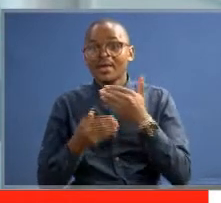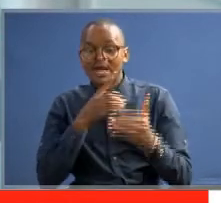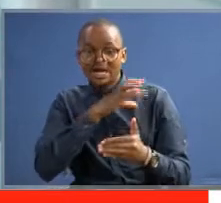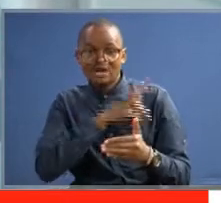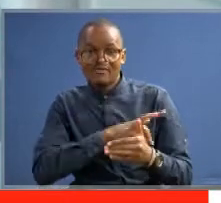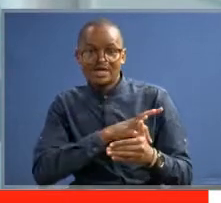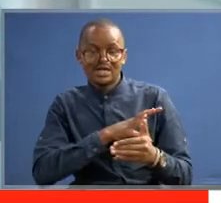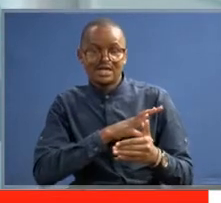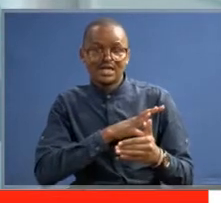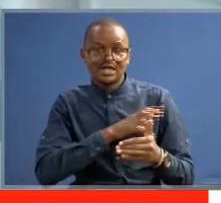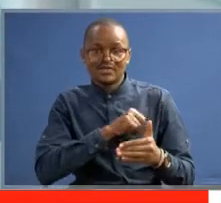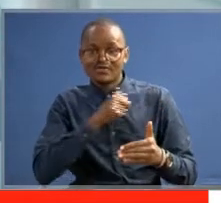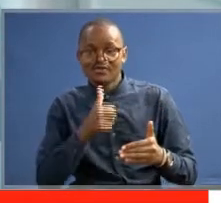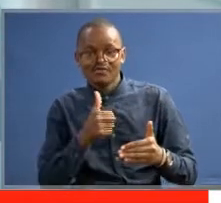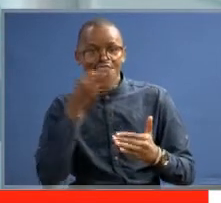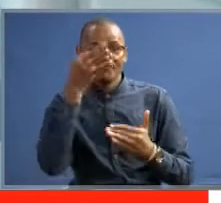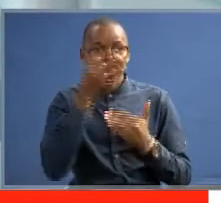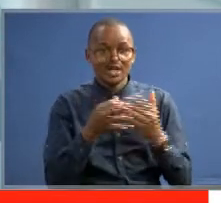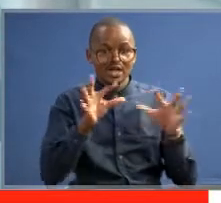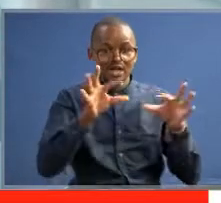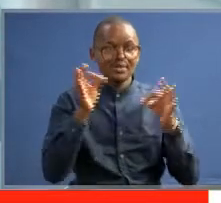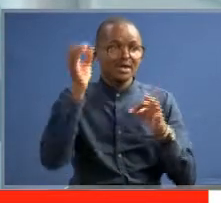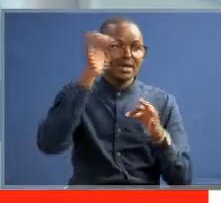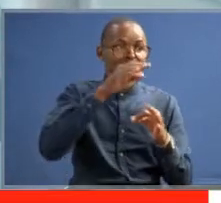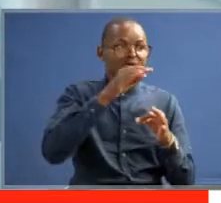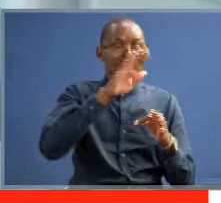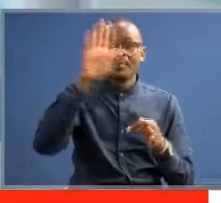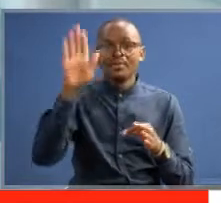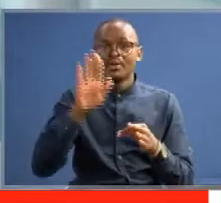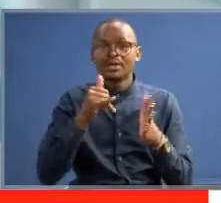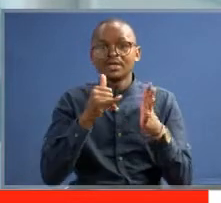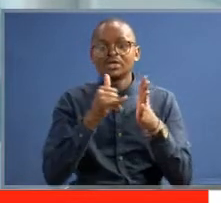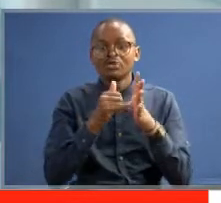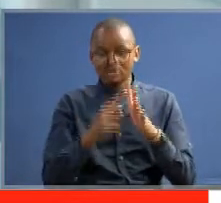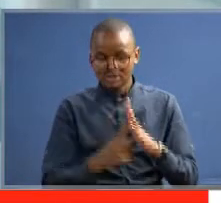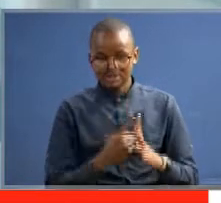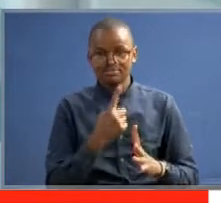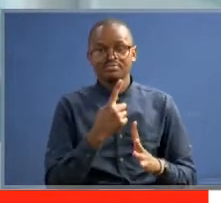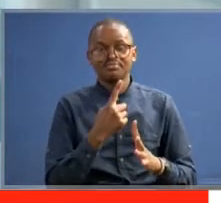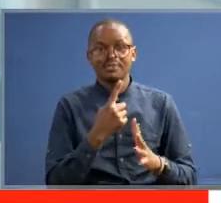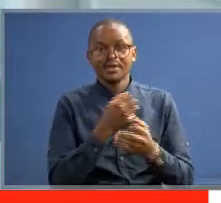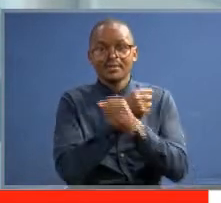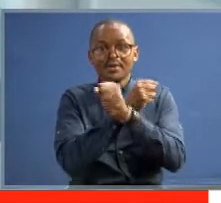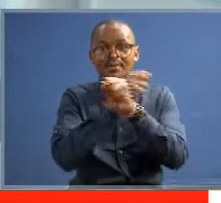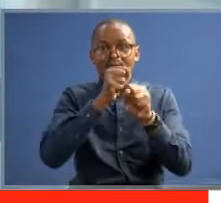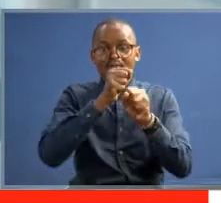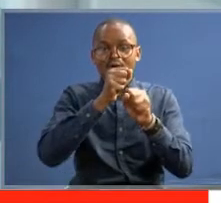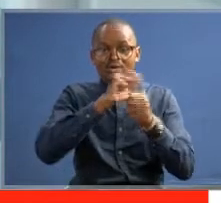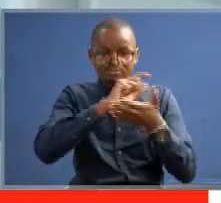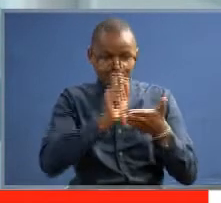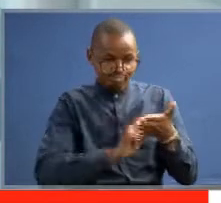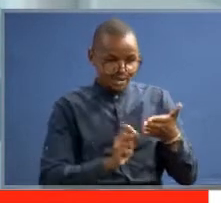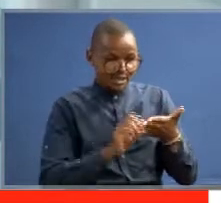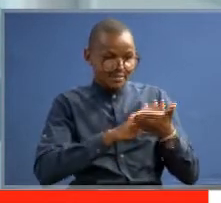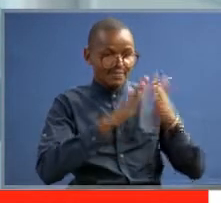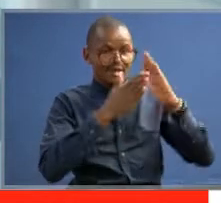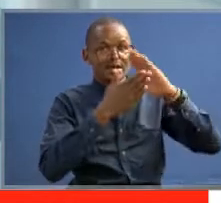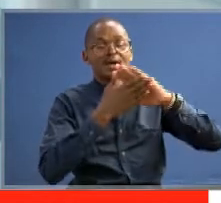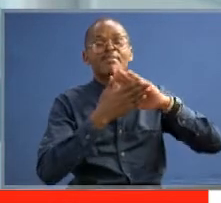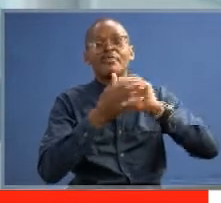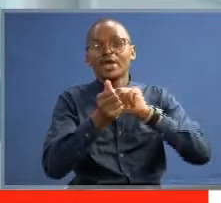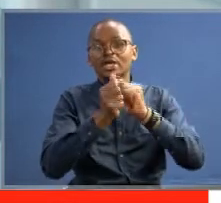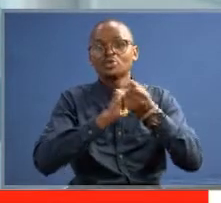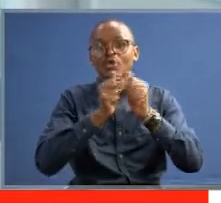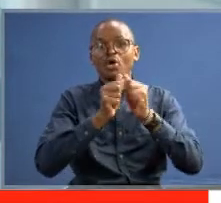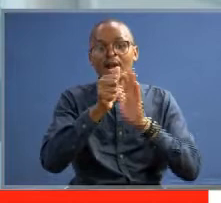of the sports bill. Finally, it was taken to Parliament, and it was enacted, and the President assented to it, and it became the Sports Act.